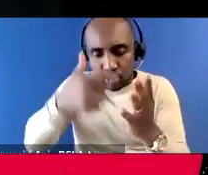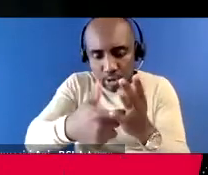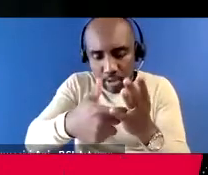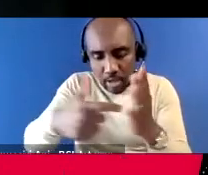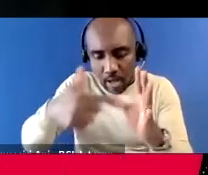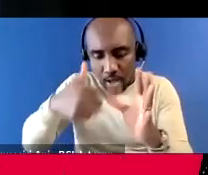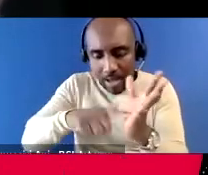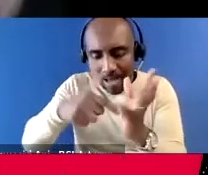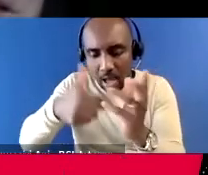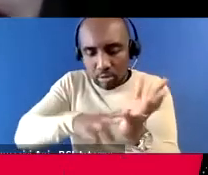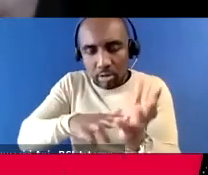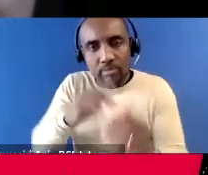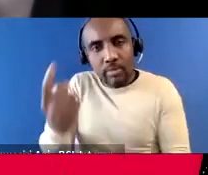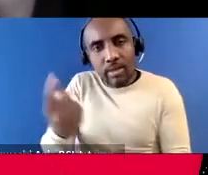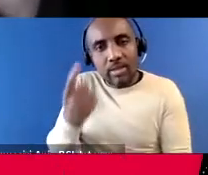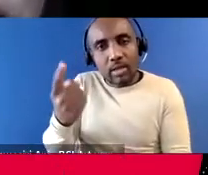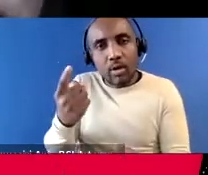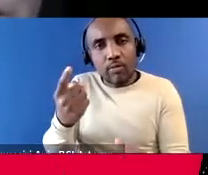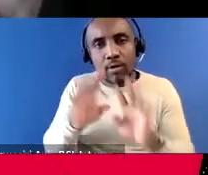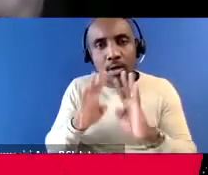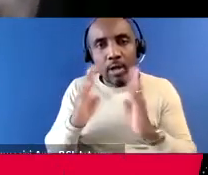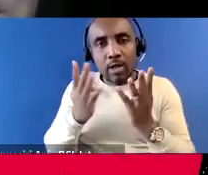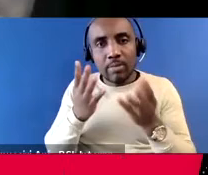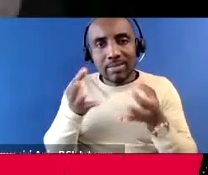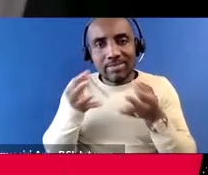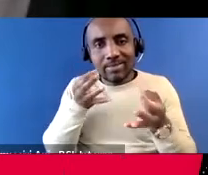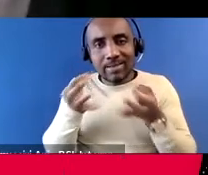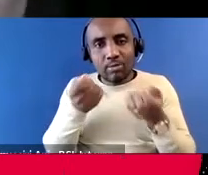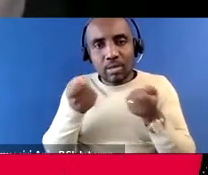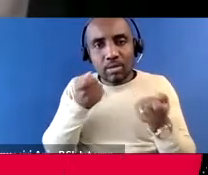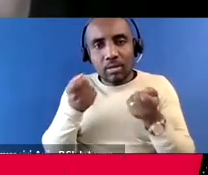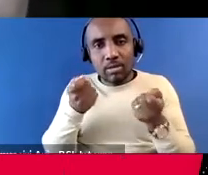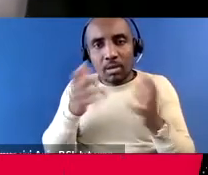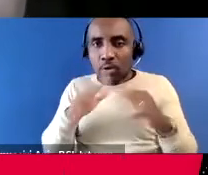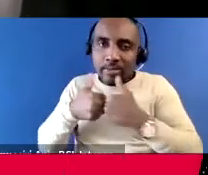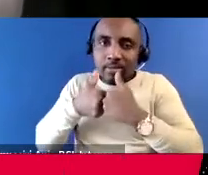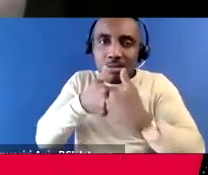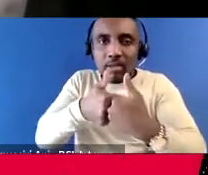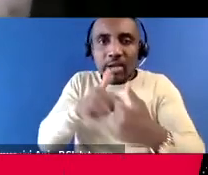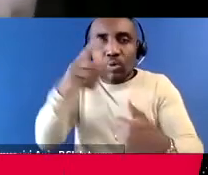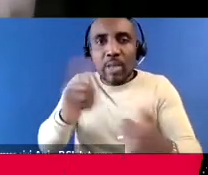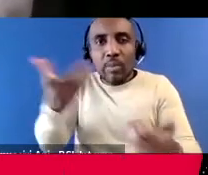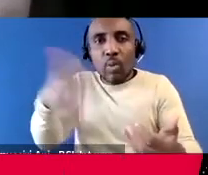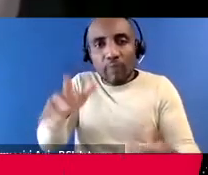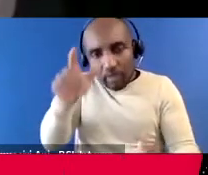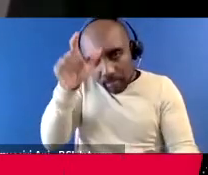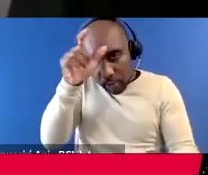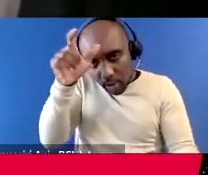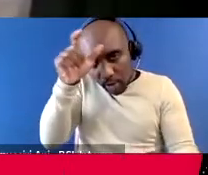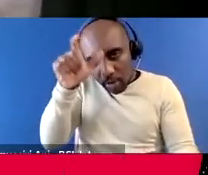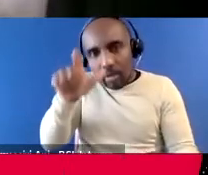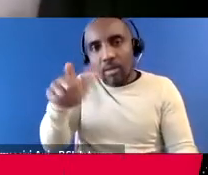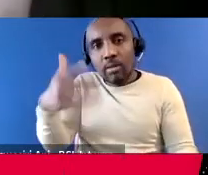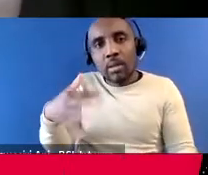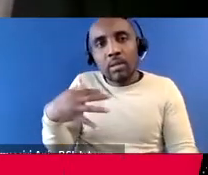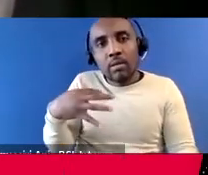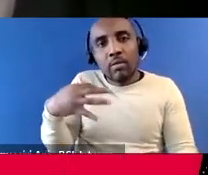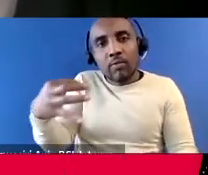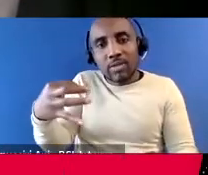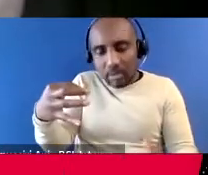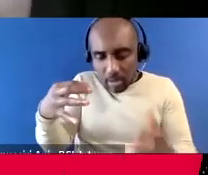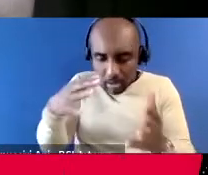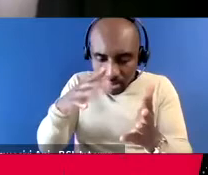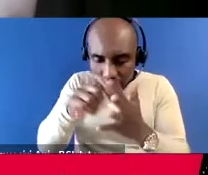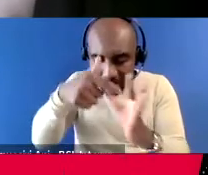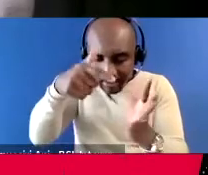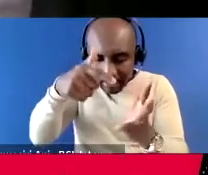who is a steering committee member of Solidarity with the People of Turkey, has been a volunteer at the DOMA Turkish